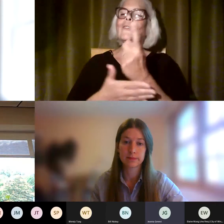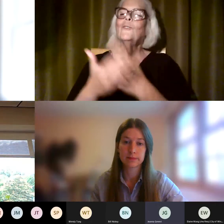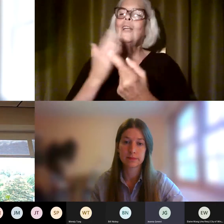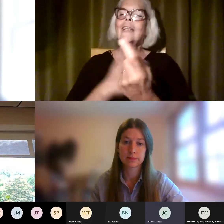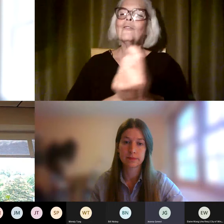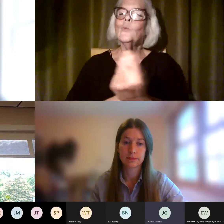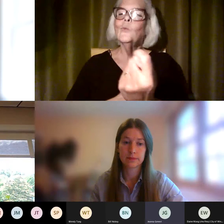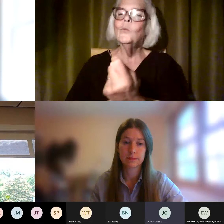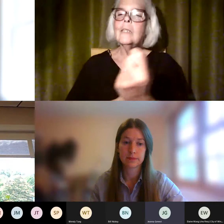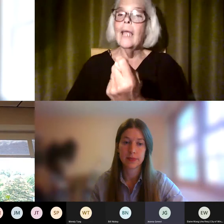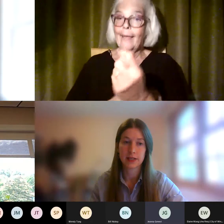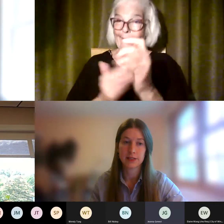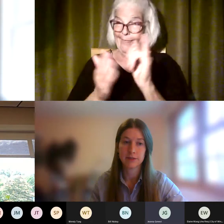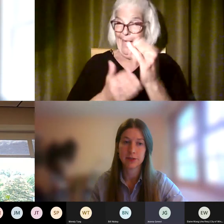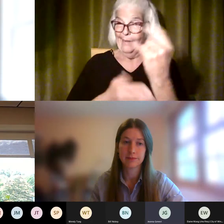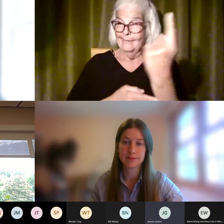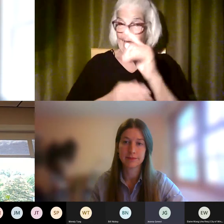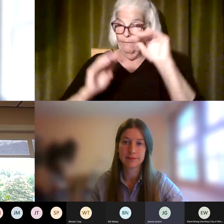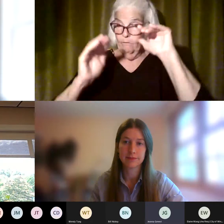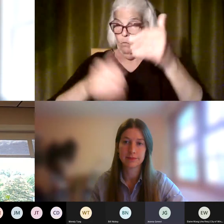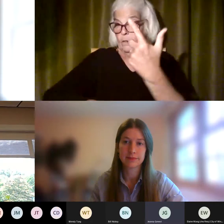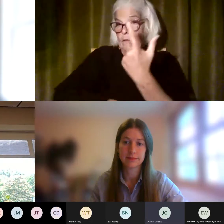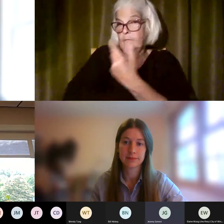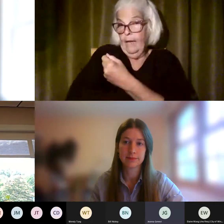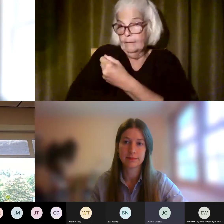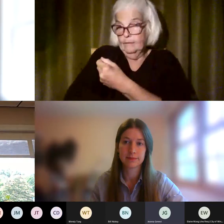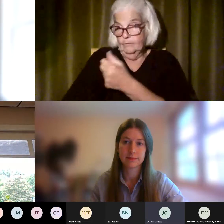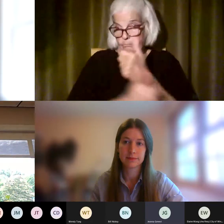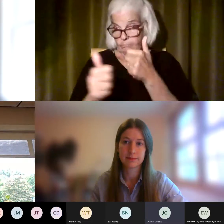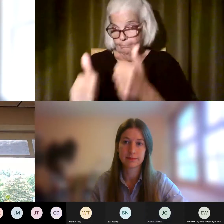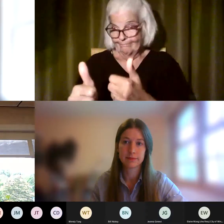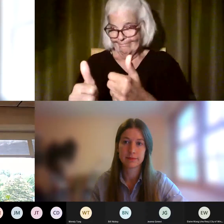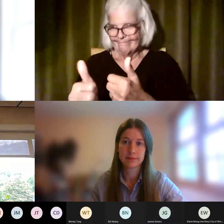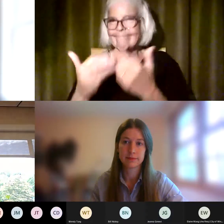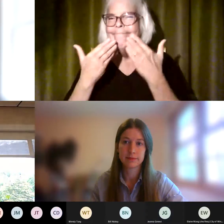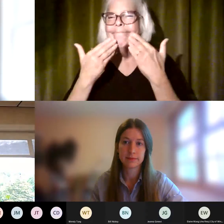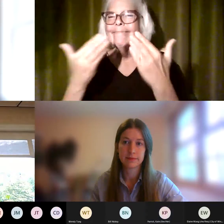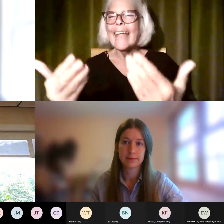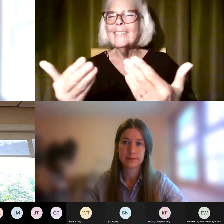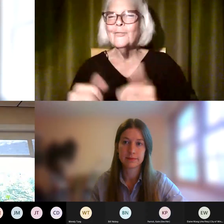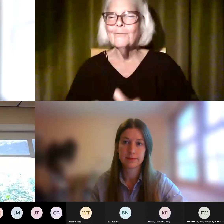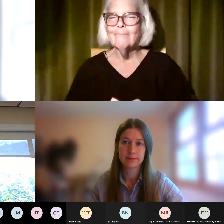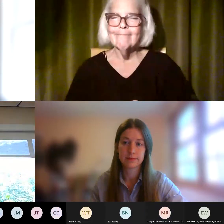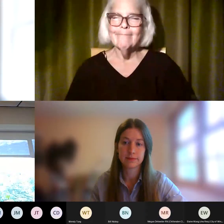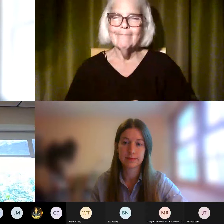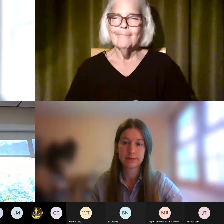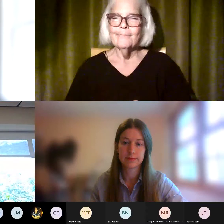Thanks, everyone. Thanks, everyone.